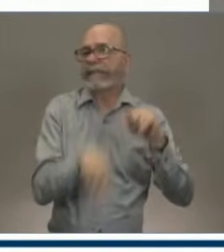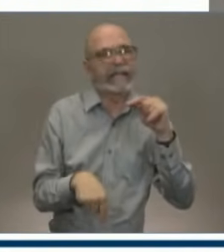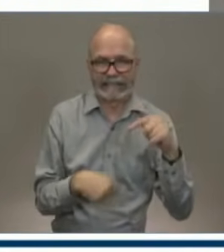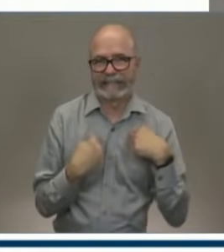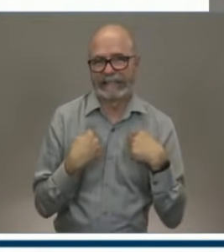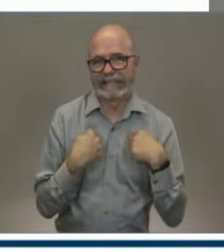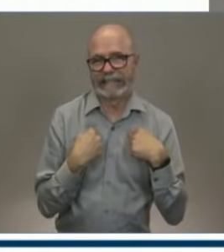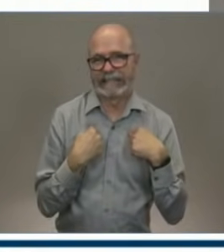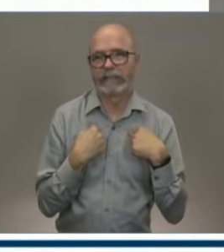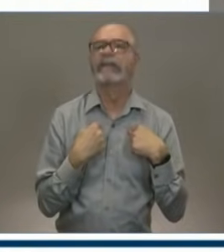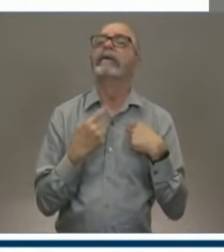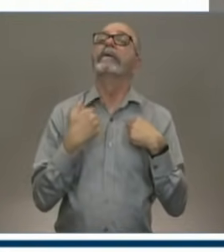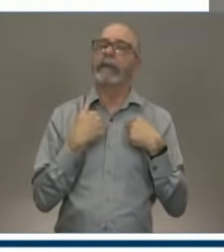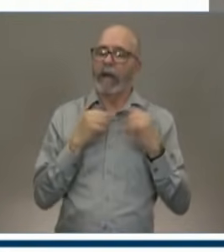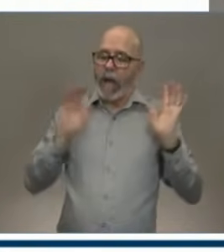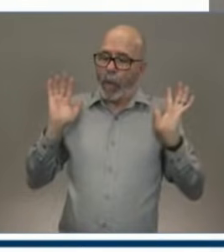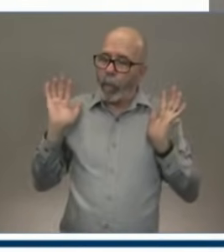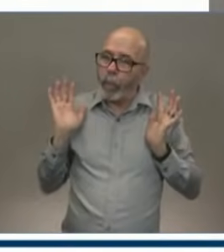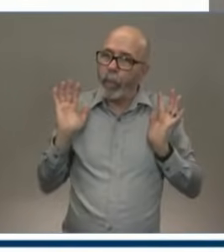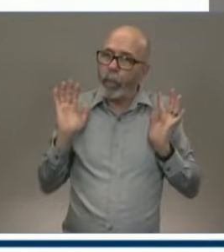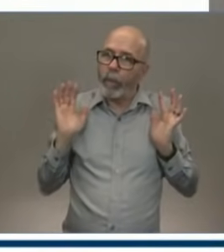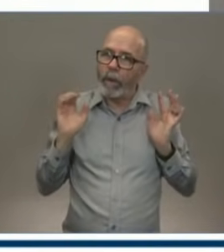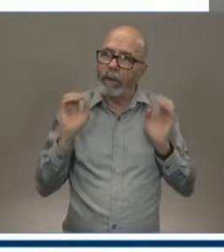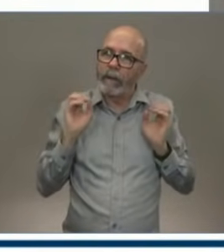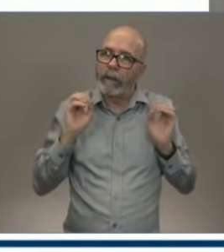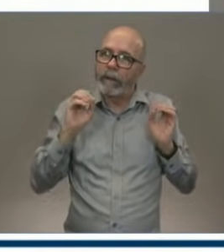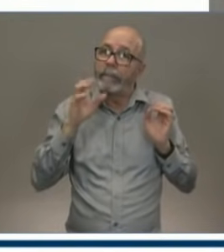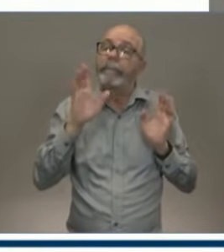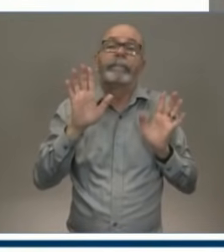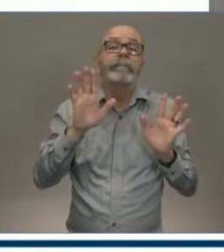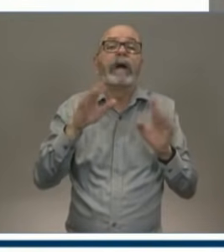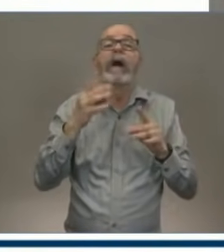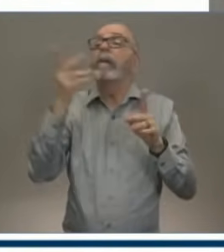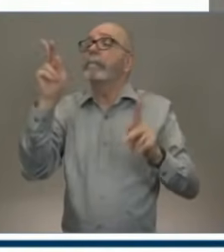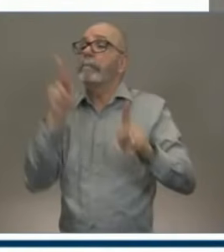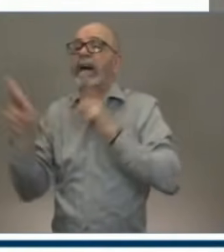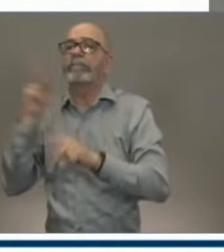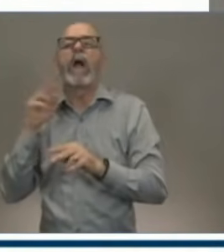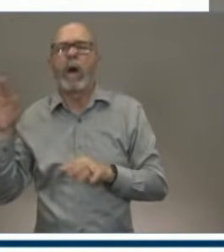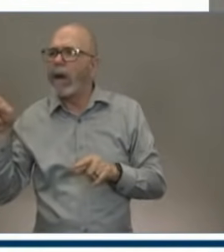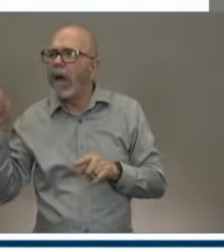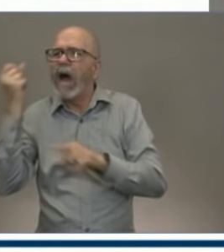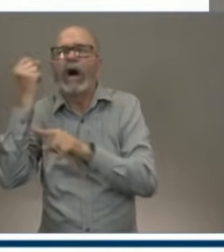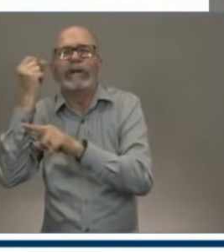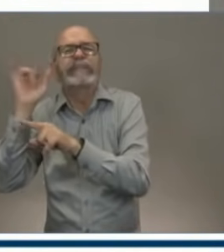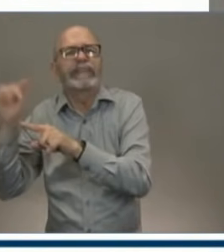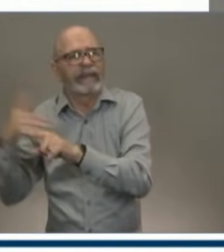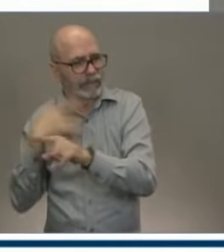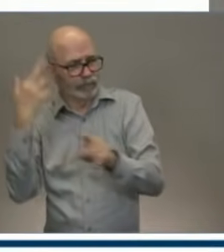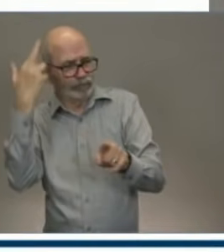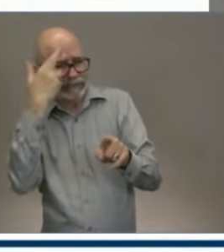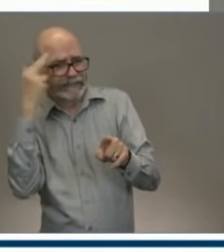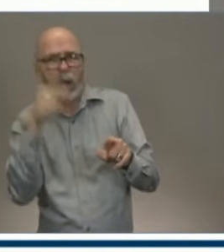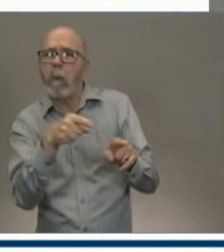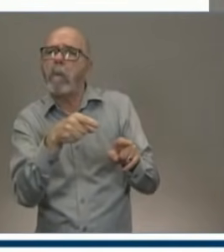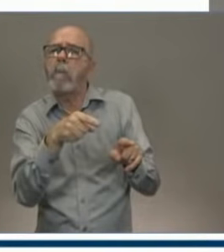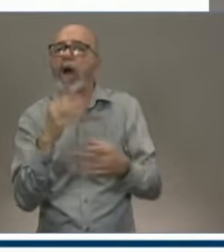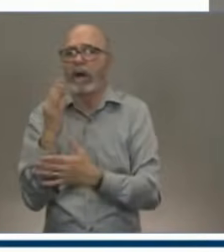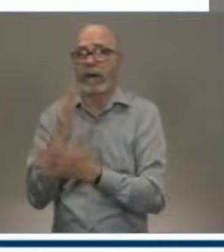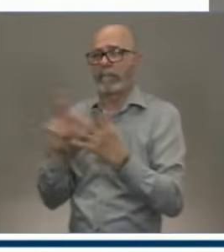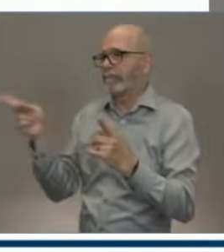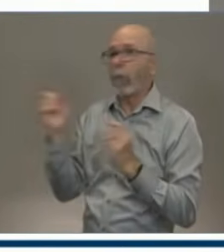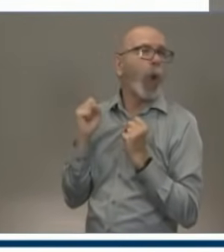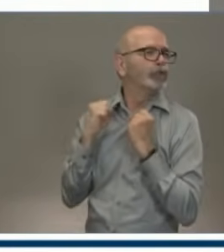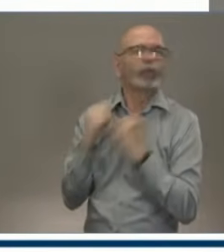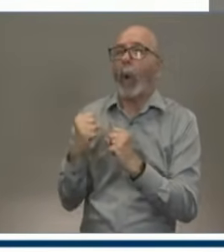of us Nova Scotians is to not make up a reason why you can't wear a mask. It's only the people who have a legitimate medical reason. But wearing